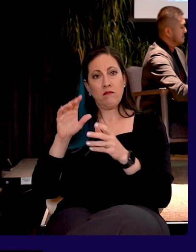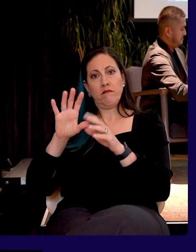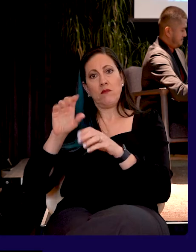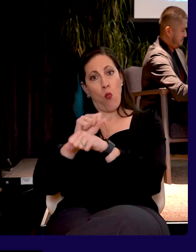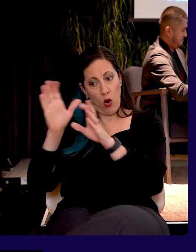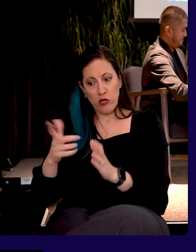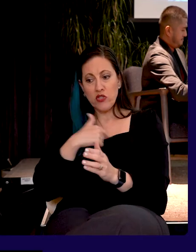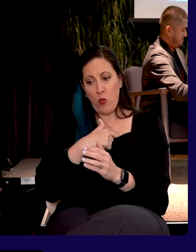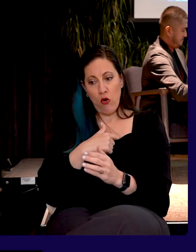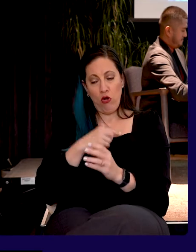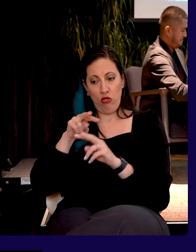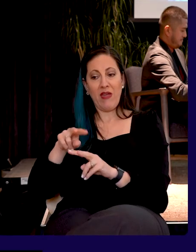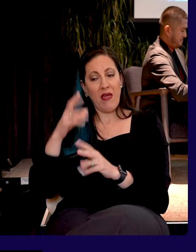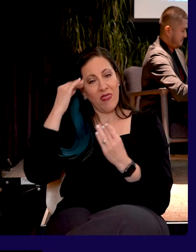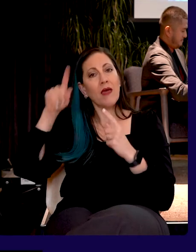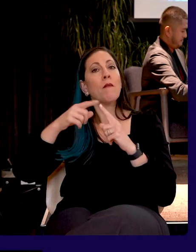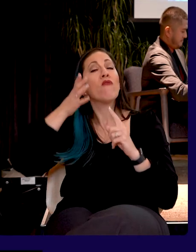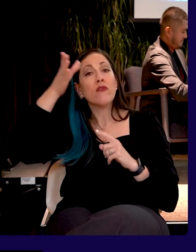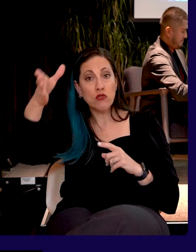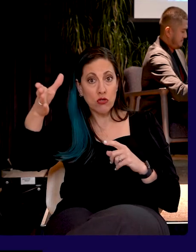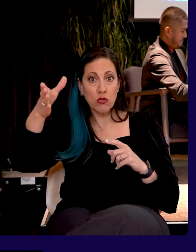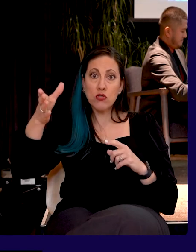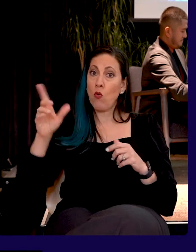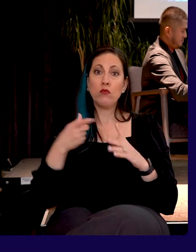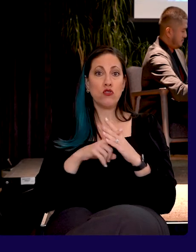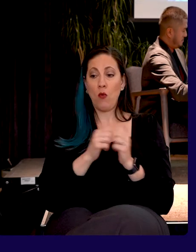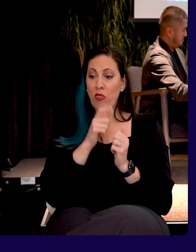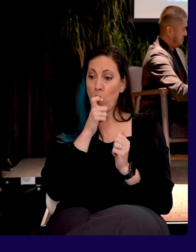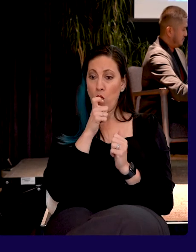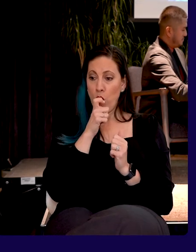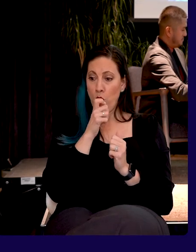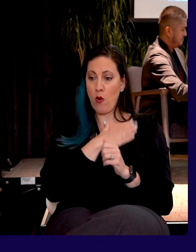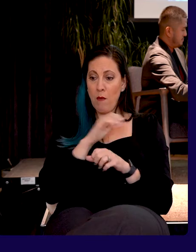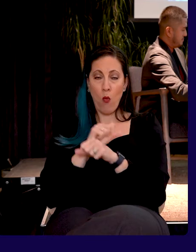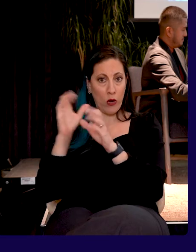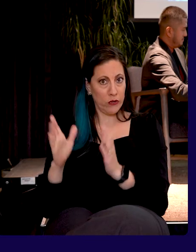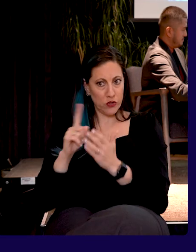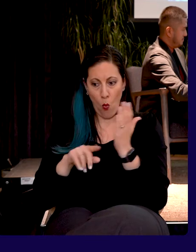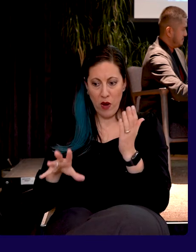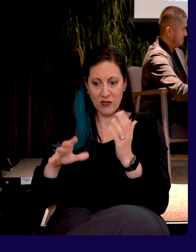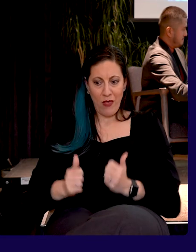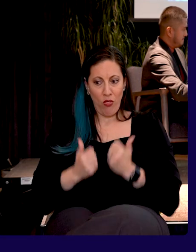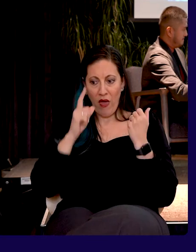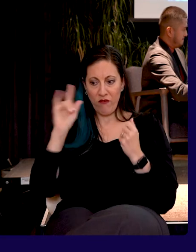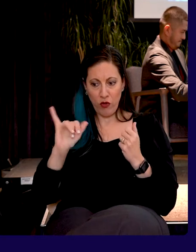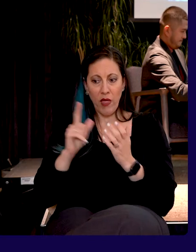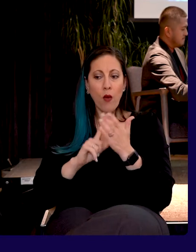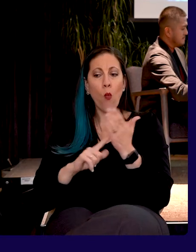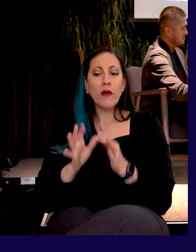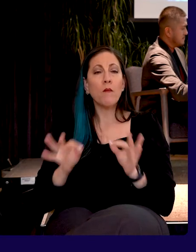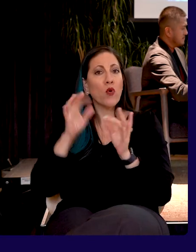practices. One, by starting with like, who are my employee bases? What are their lived realities, and what's most important to